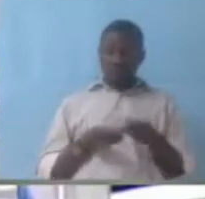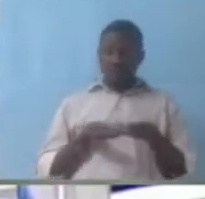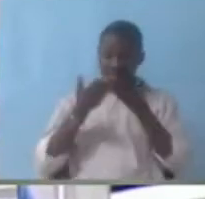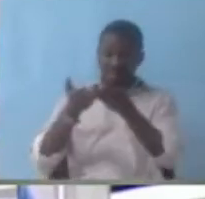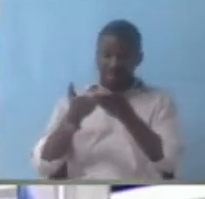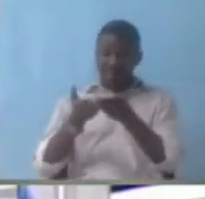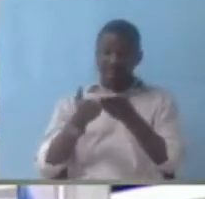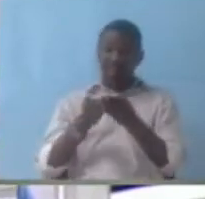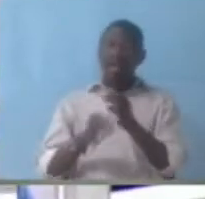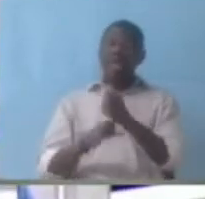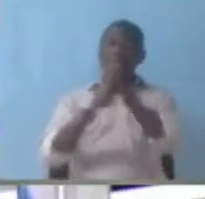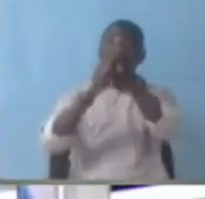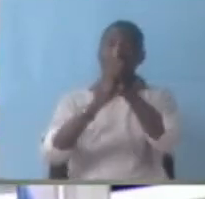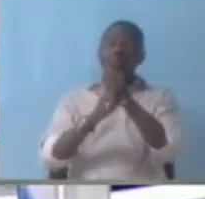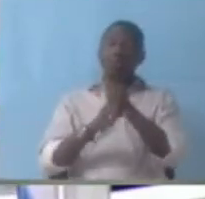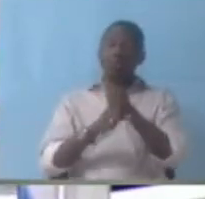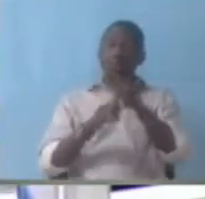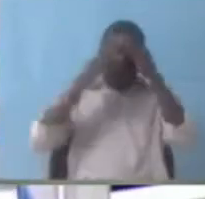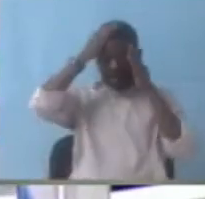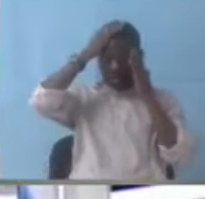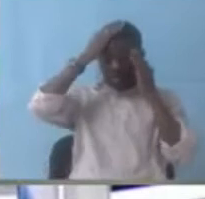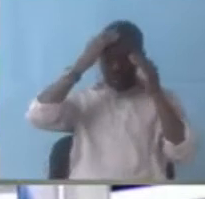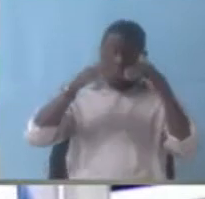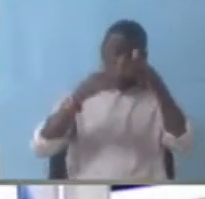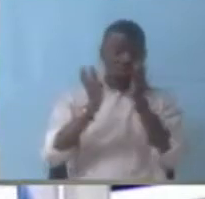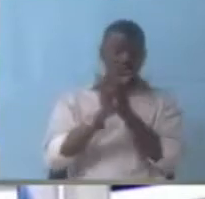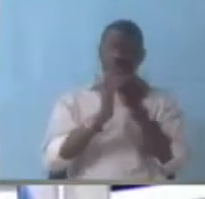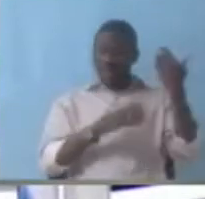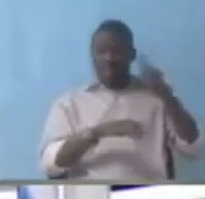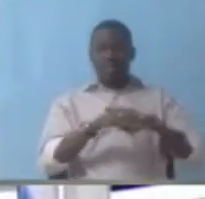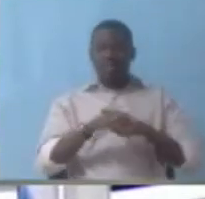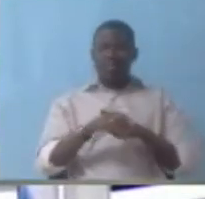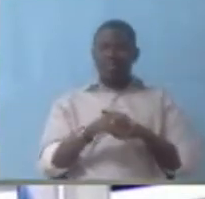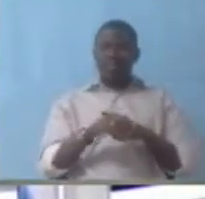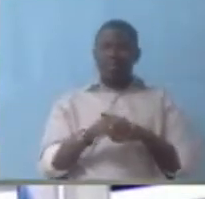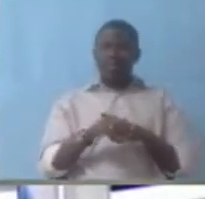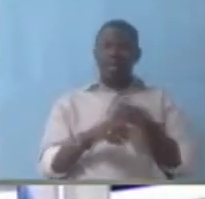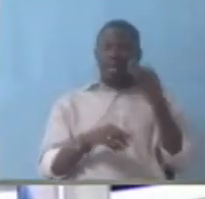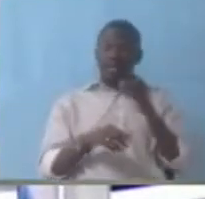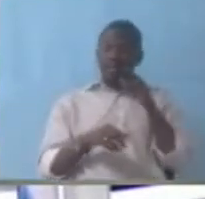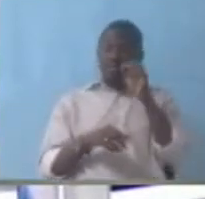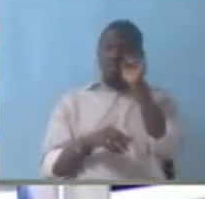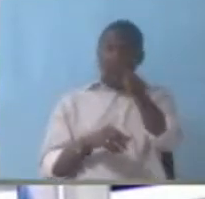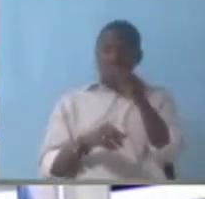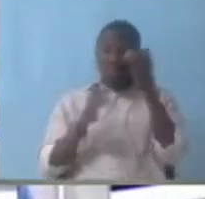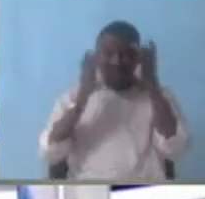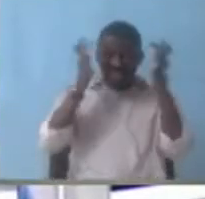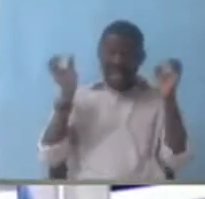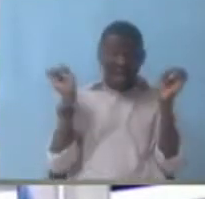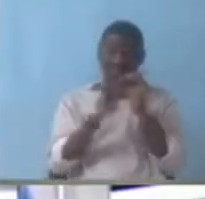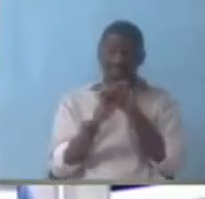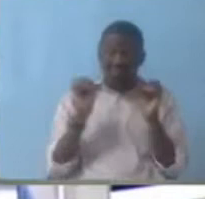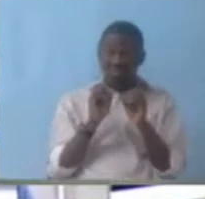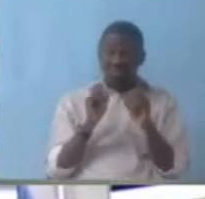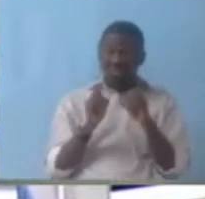di junta molla watola. Without your skill and ability. Itele londo anila noto watola. They never would have been able to come up with